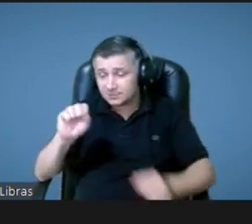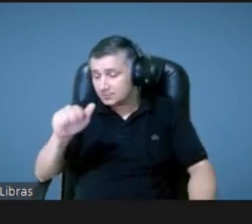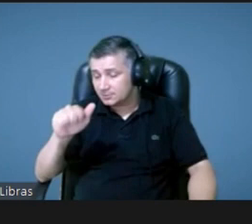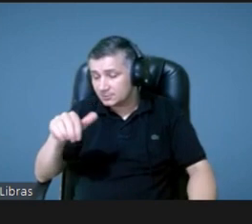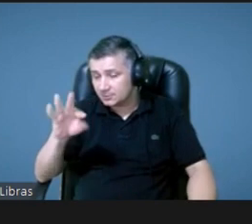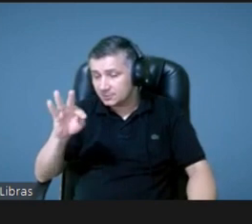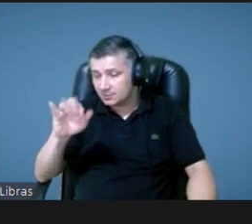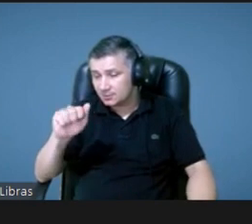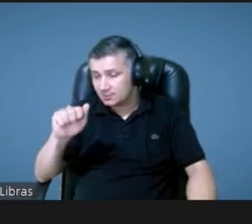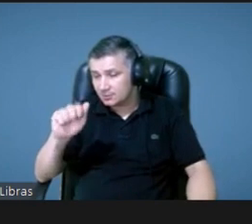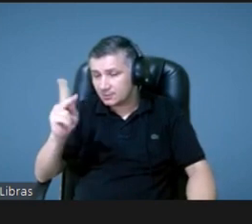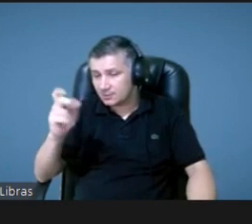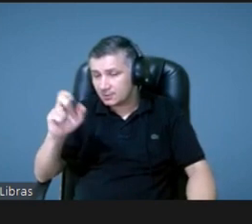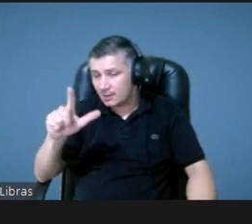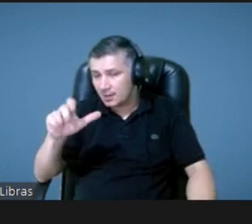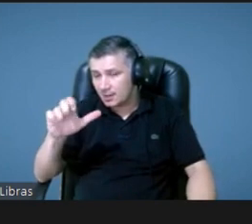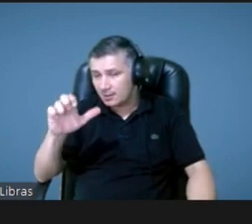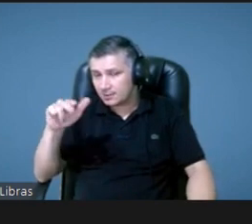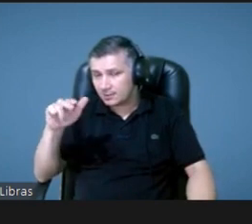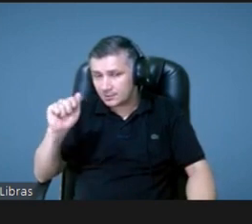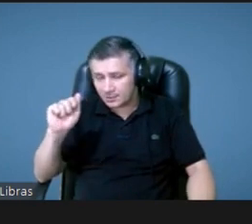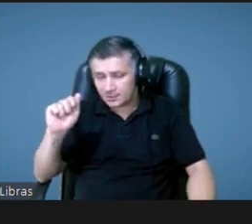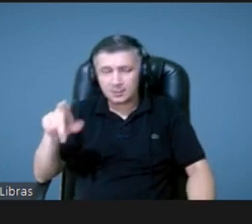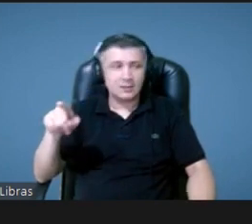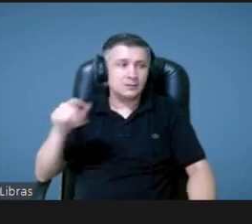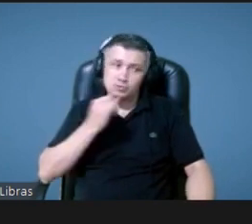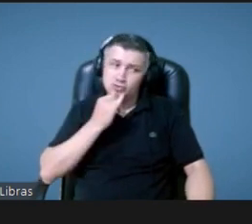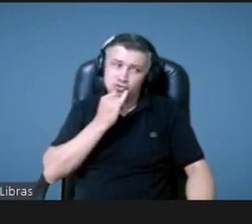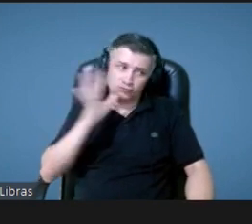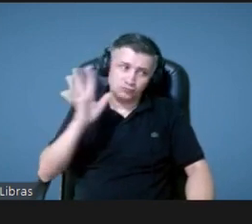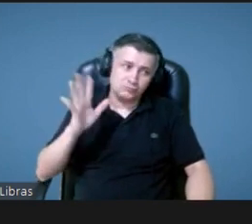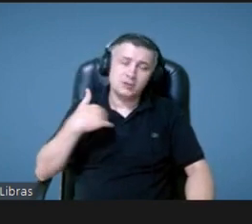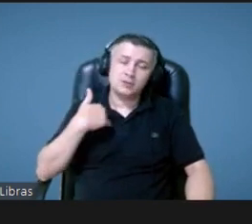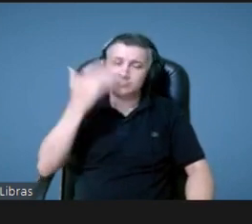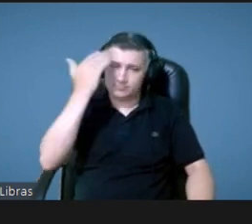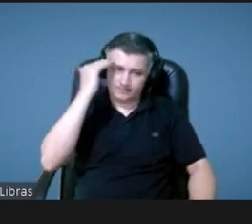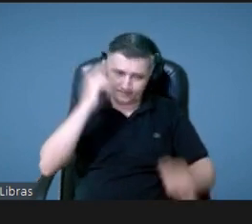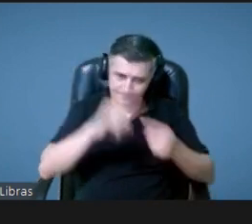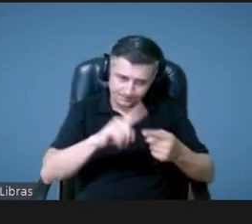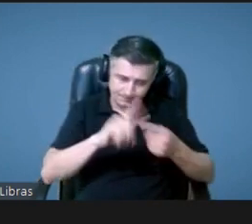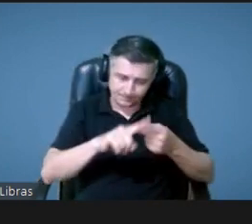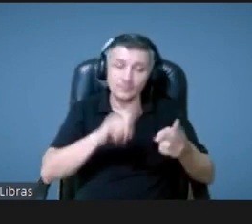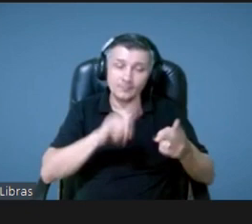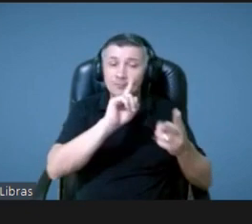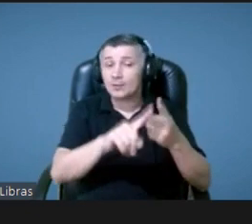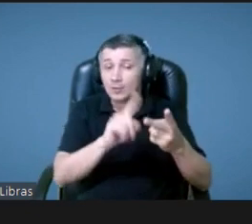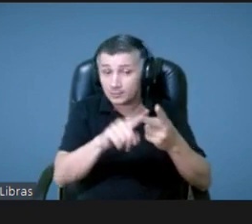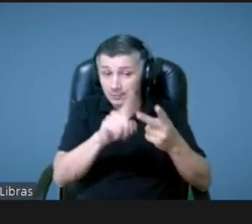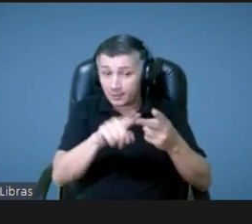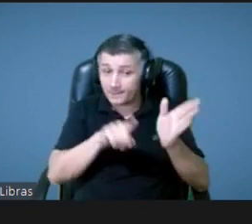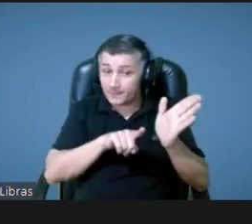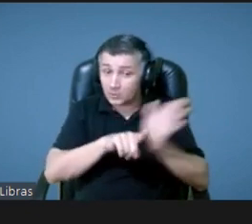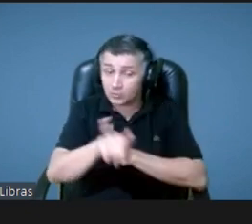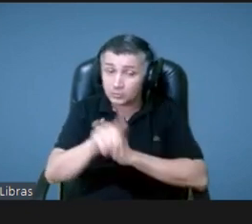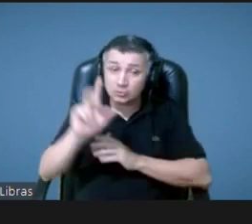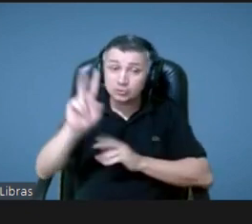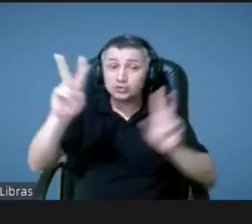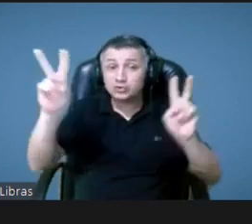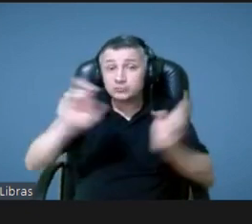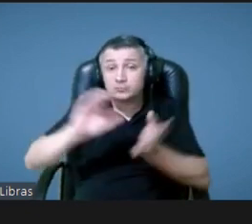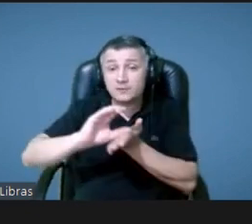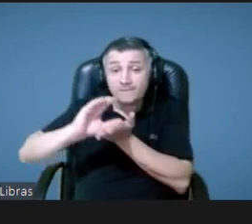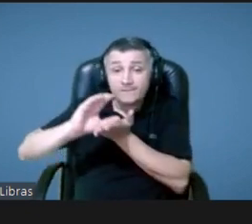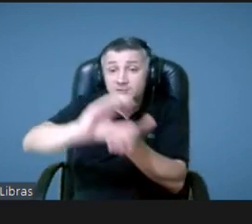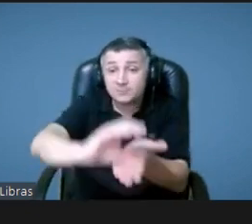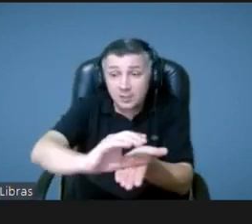CapEx in Santa Helena, for example. So could you give us a little bit more color about the leverage? And then